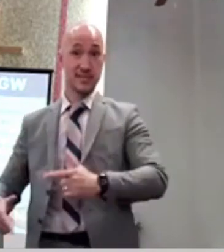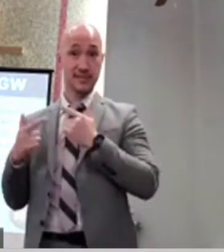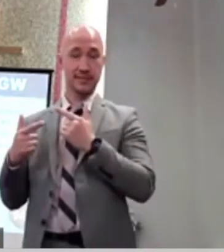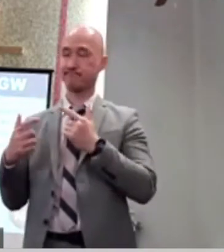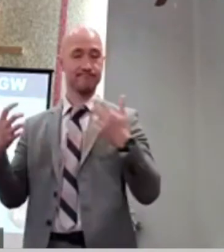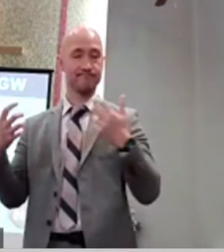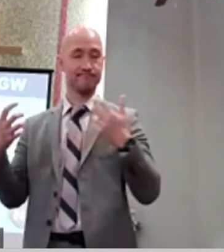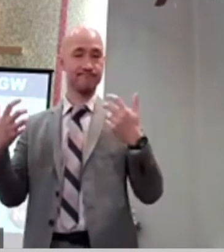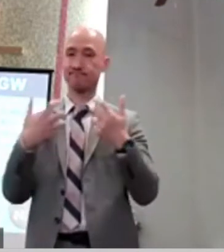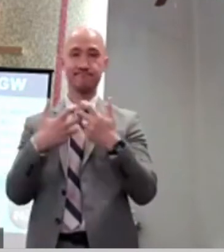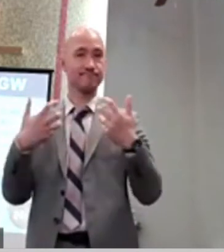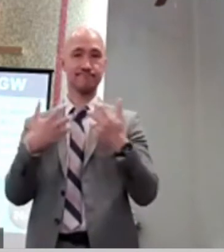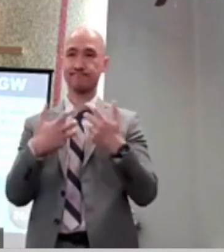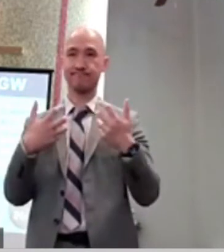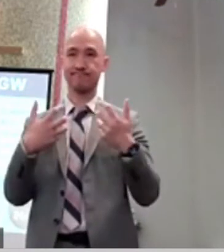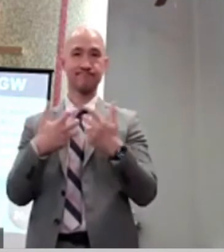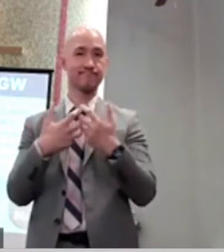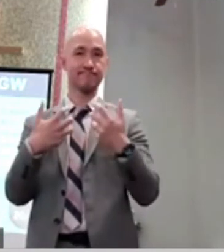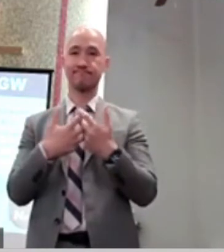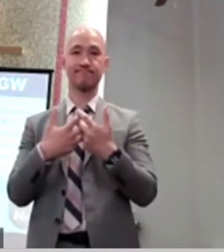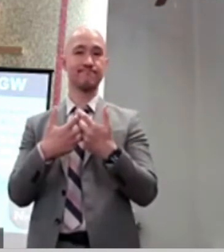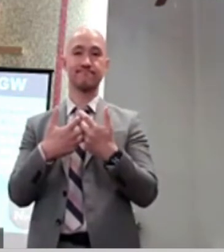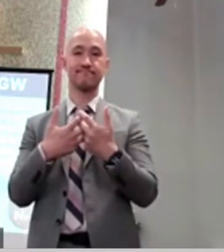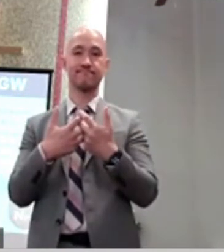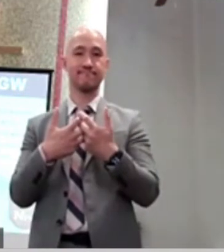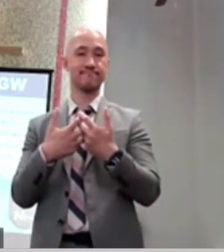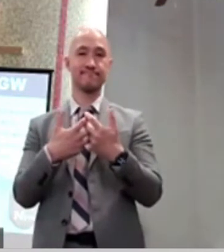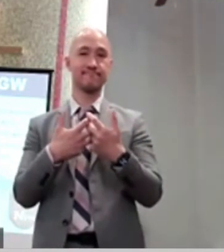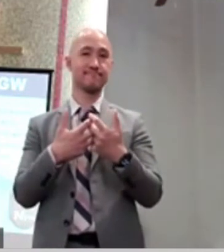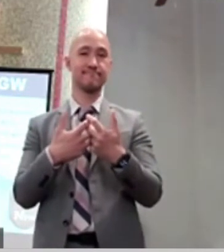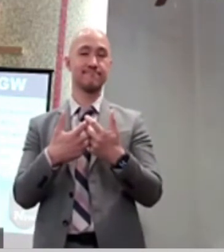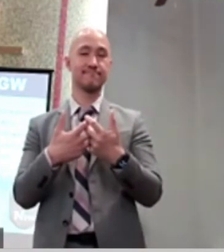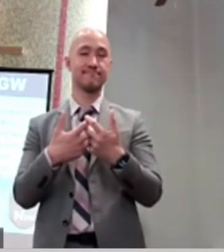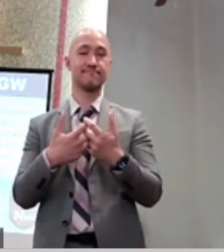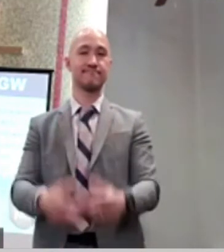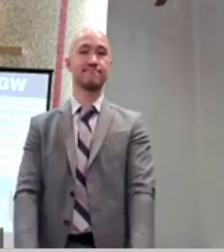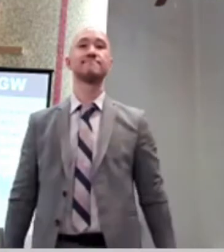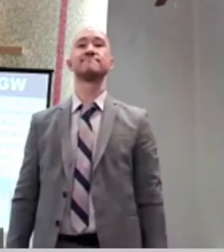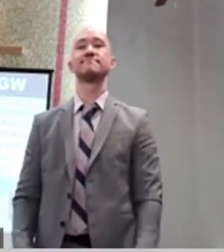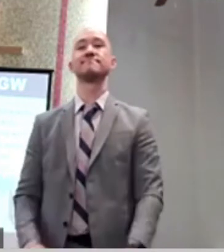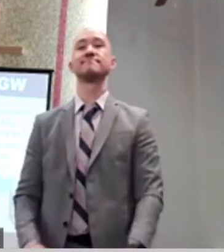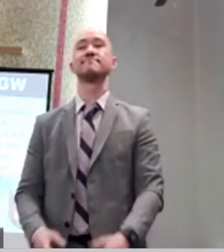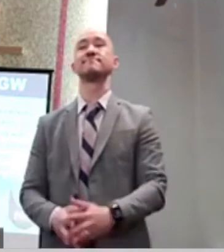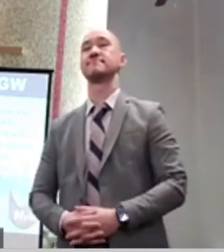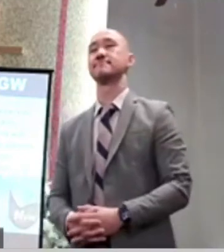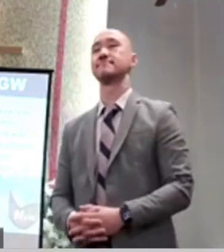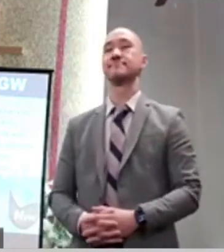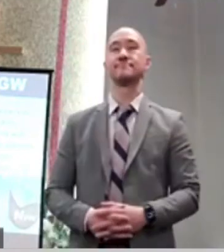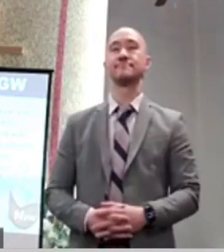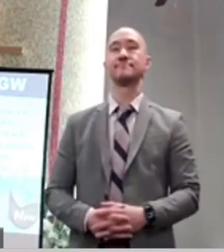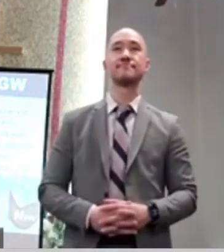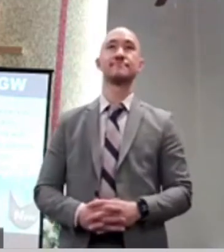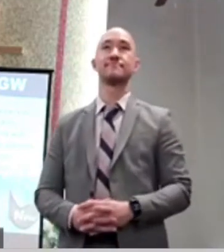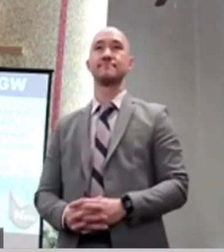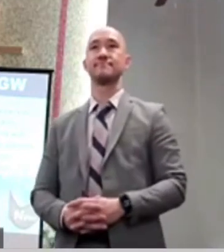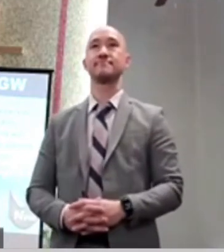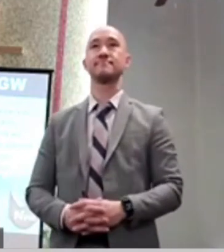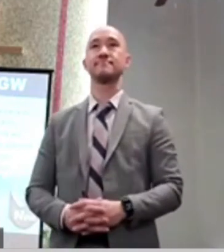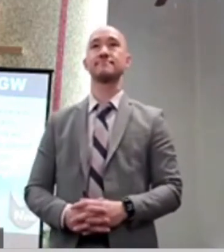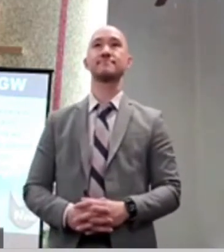just crack and then the wine would be spilled. And nobody wanted that. What does that mean? What do these analogies